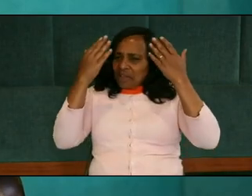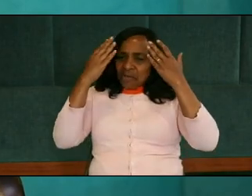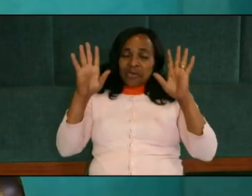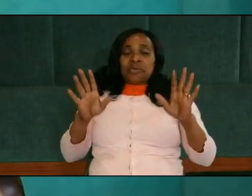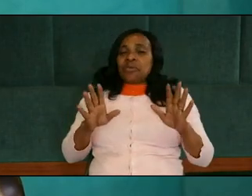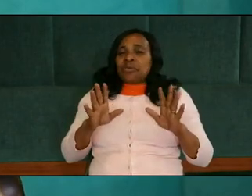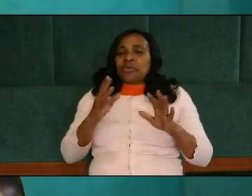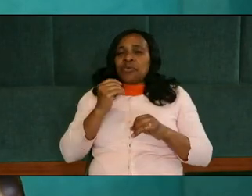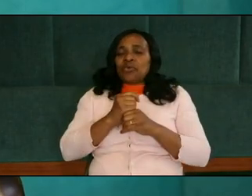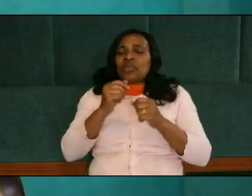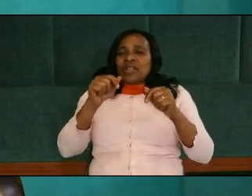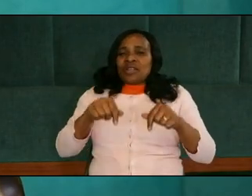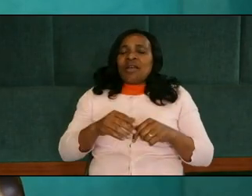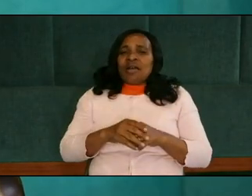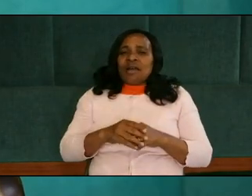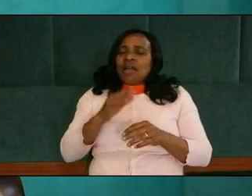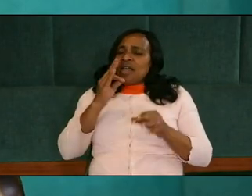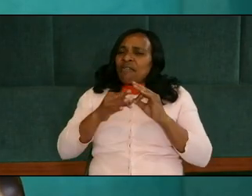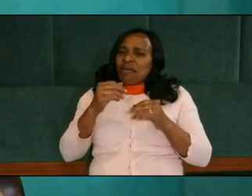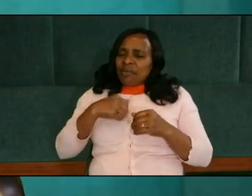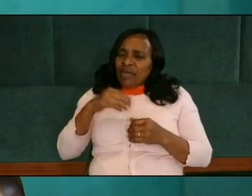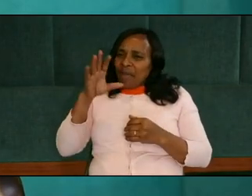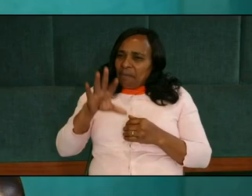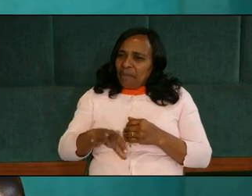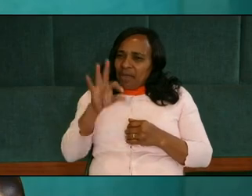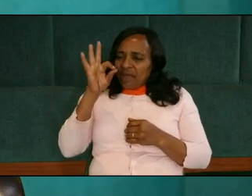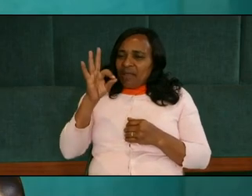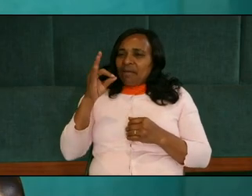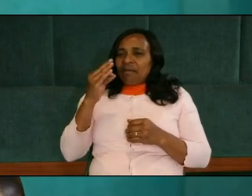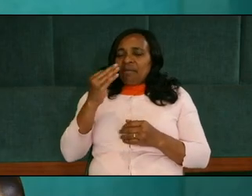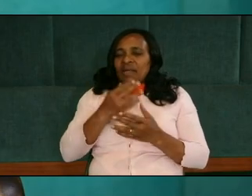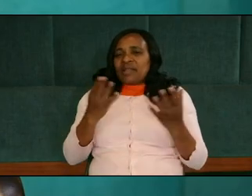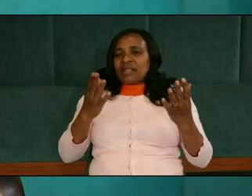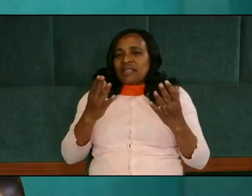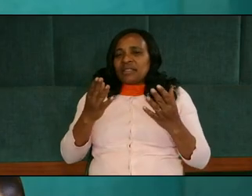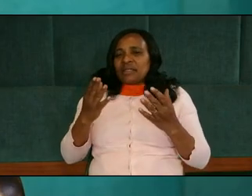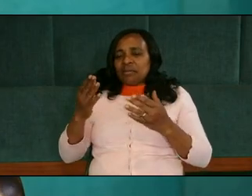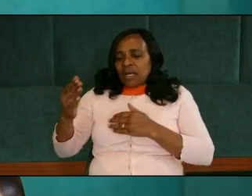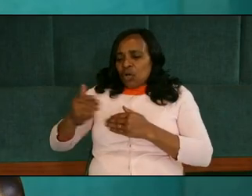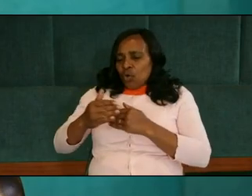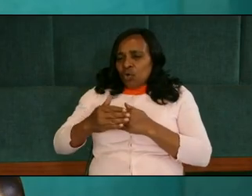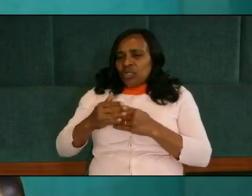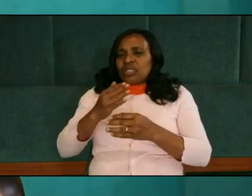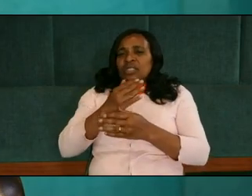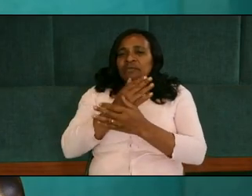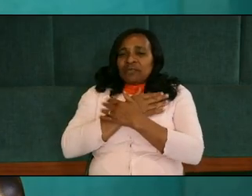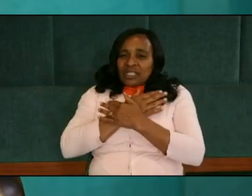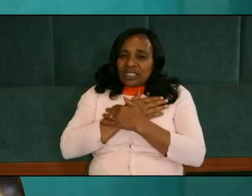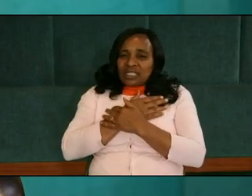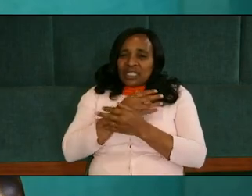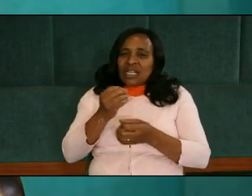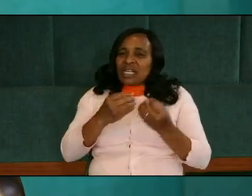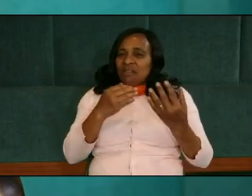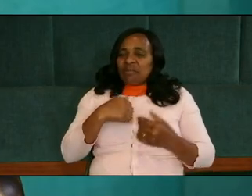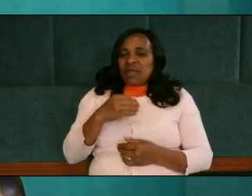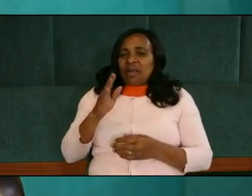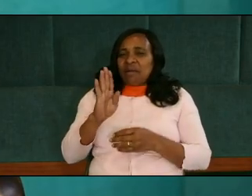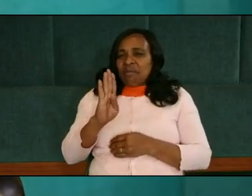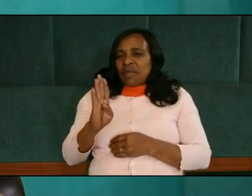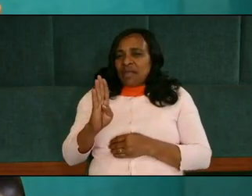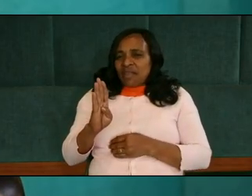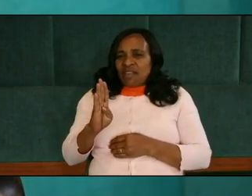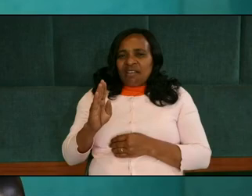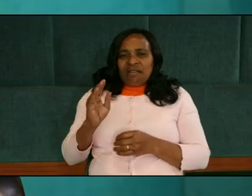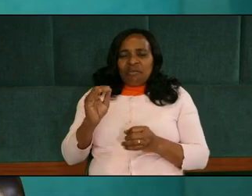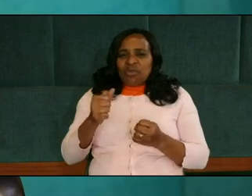still doing here. But if I pick my friends from church, especially my close friends, they might give me a B. Friends from home would